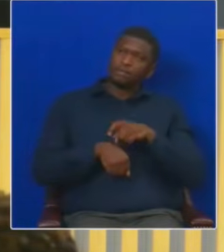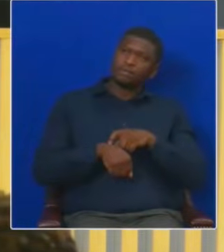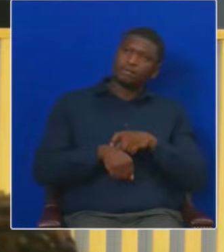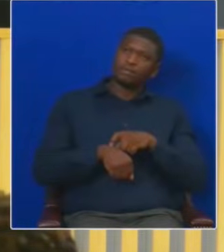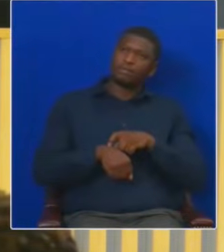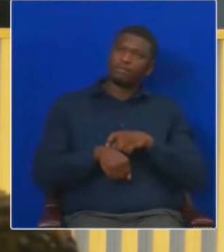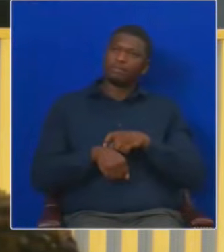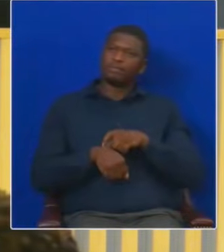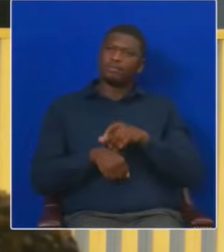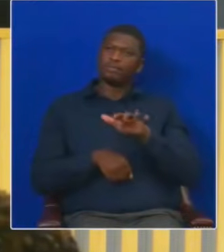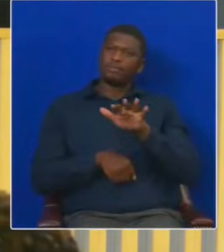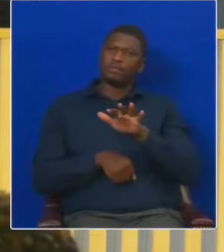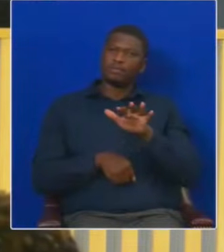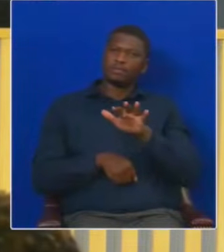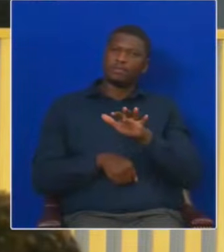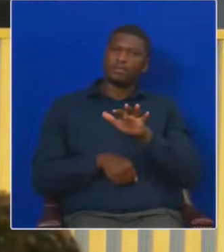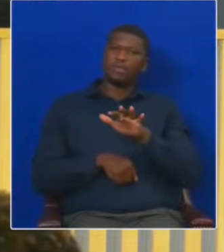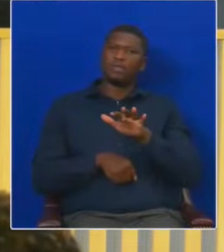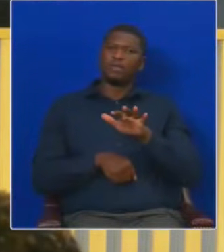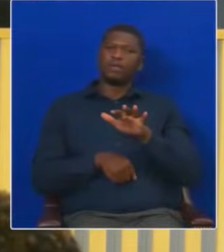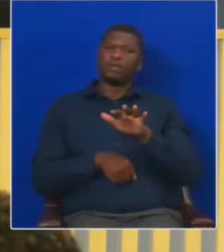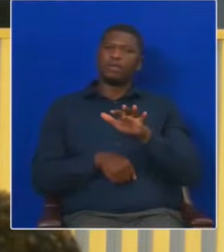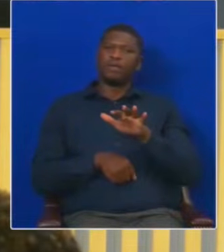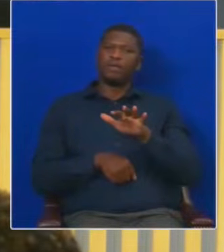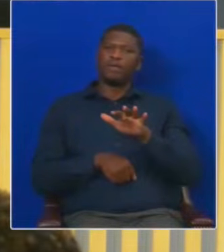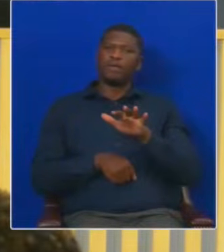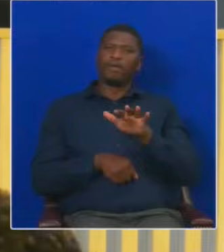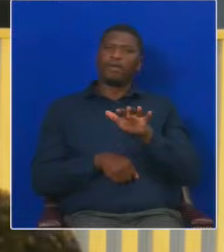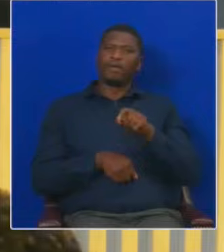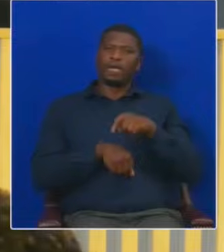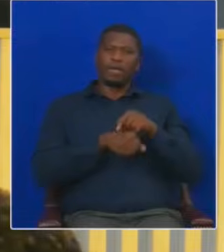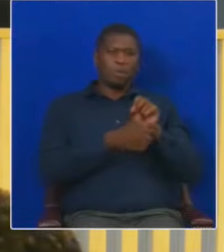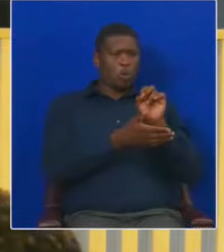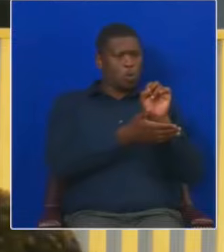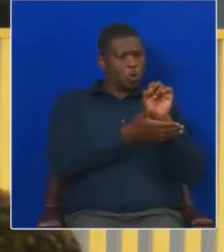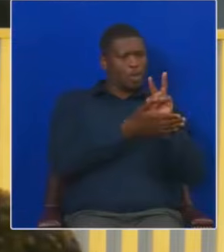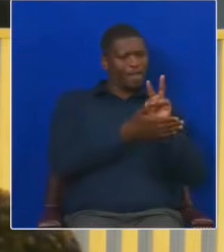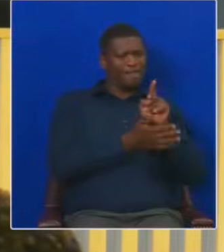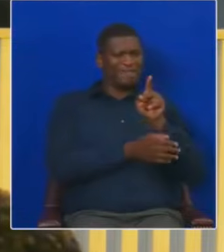20 minutes past 12 at night,